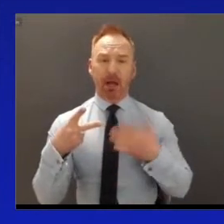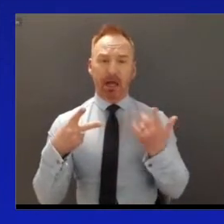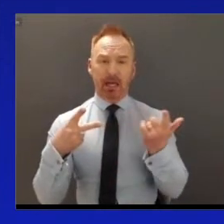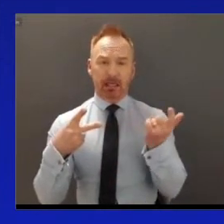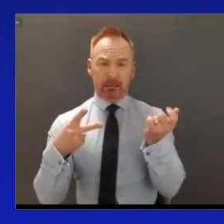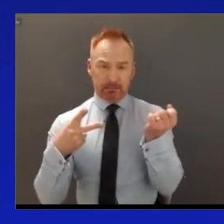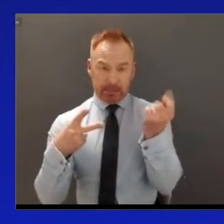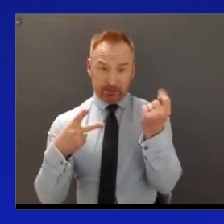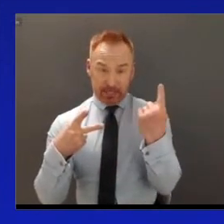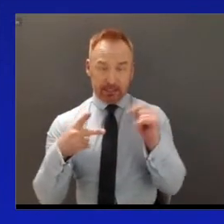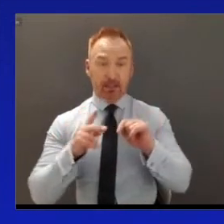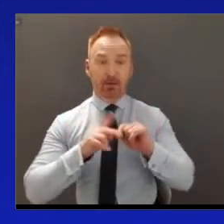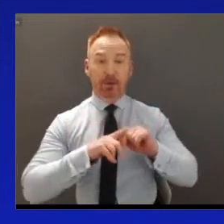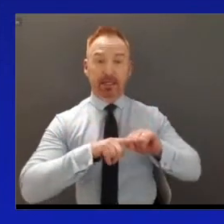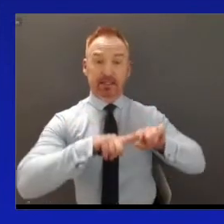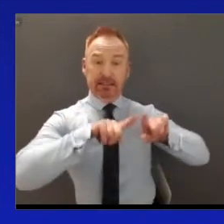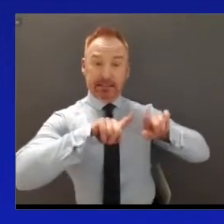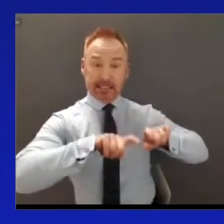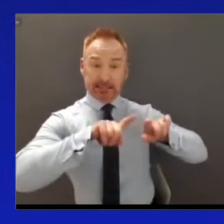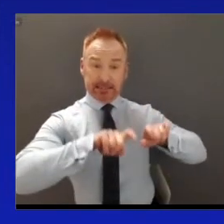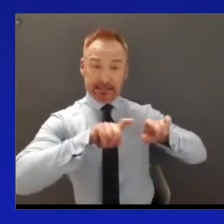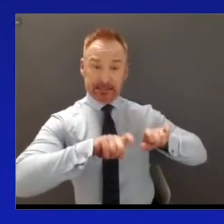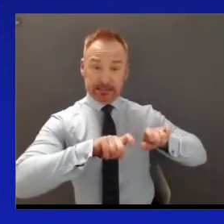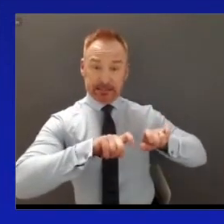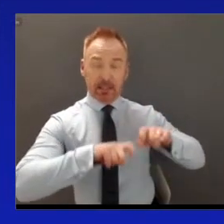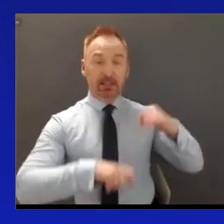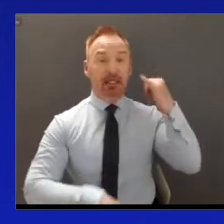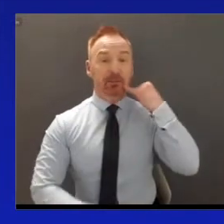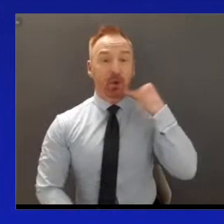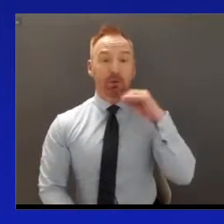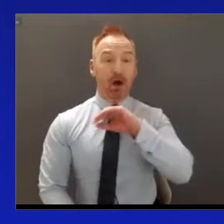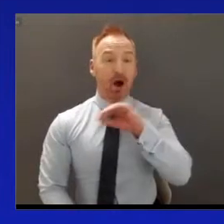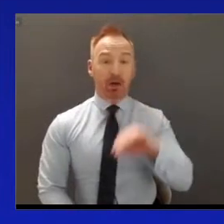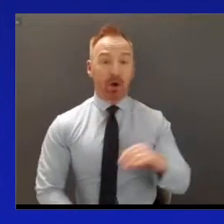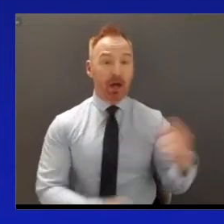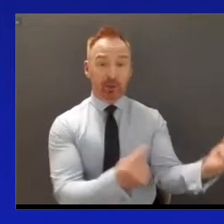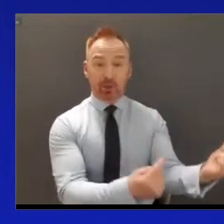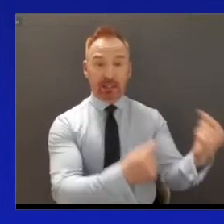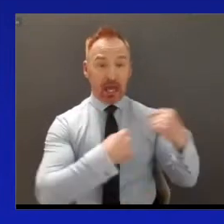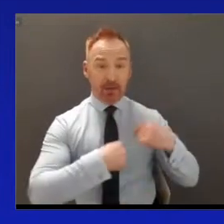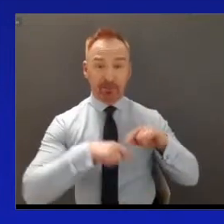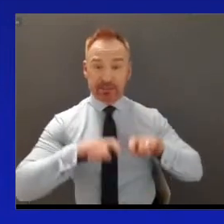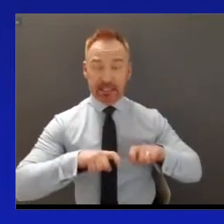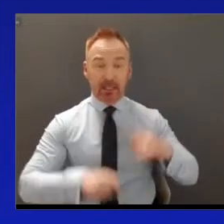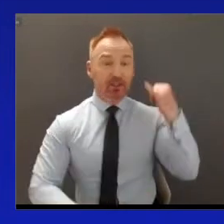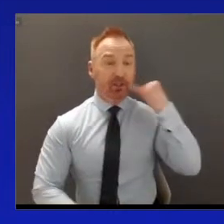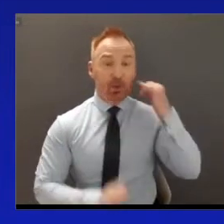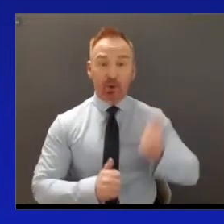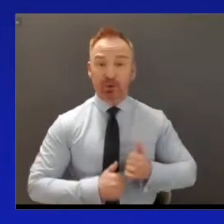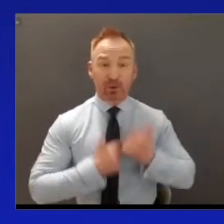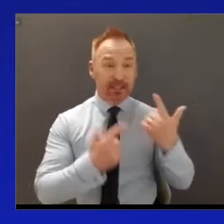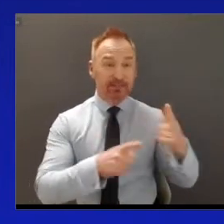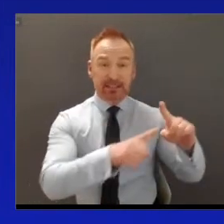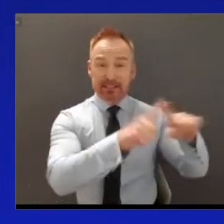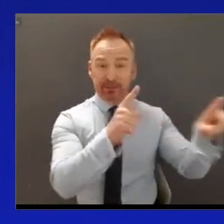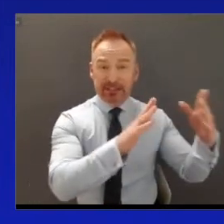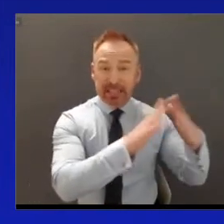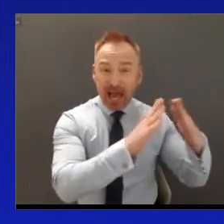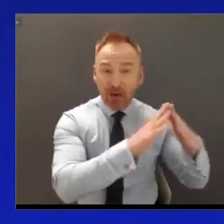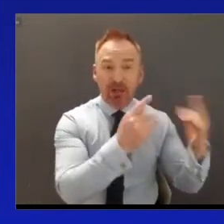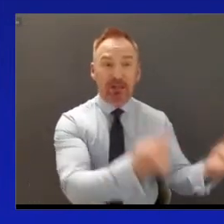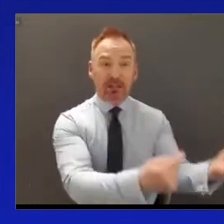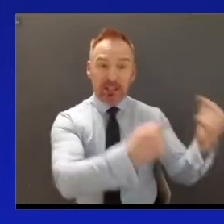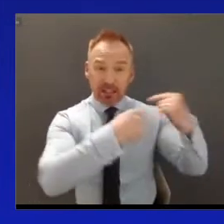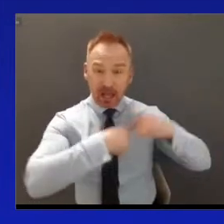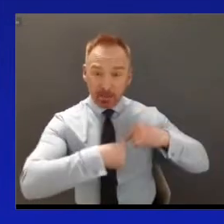testing, anyone could come into Ottawa for a test. You could live in Almont and get a test in Ottawa, and vice versa, that nobody would